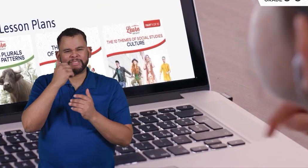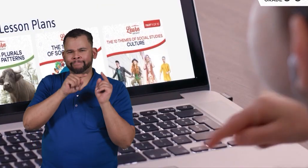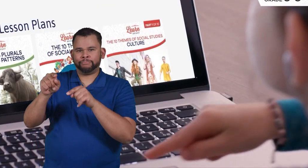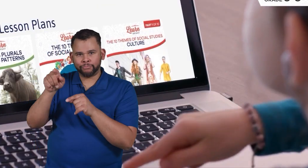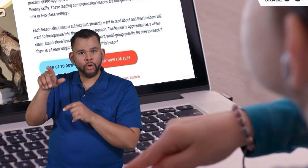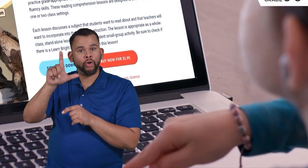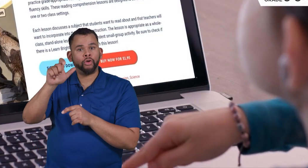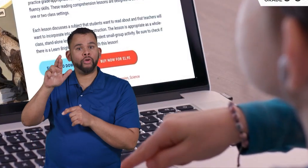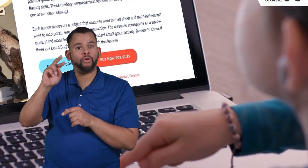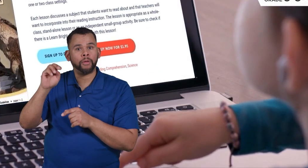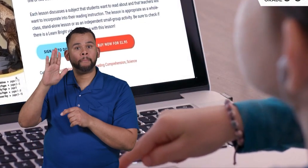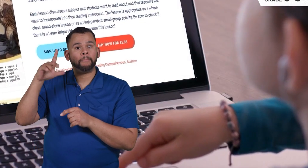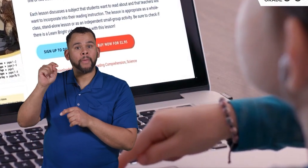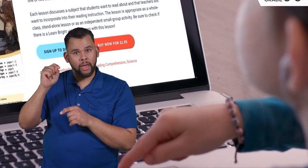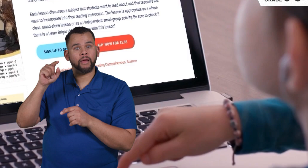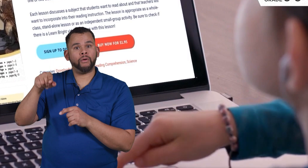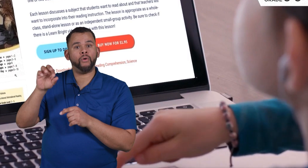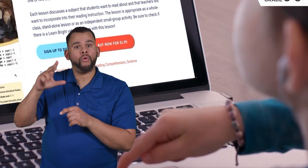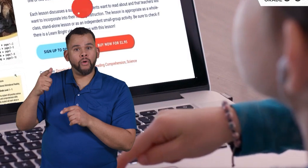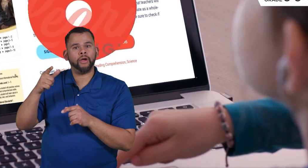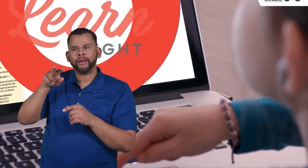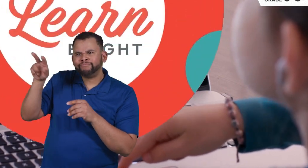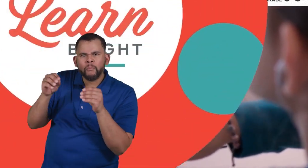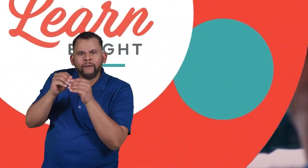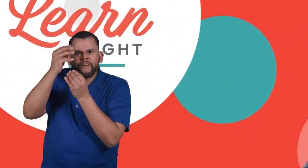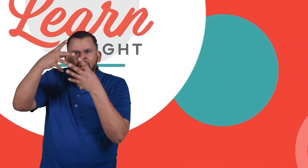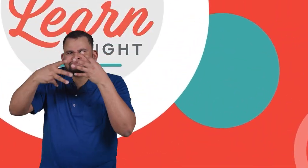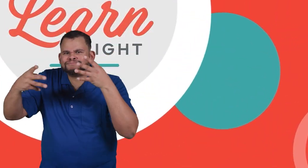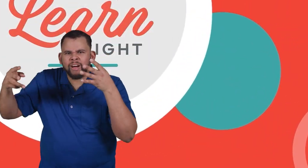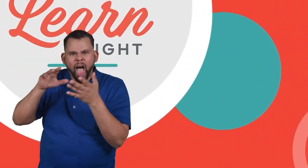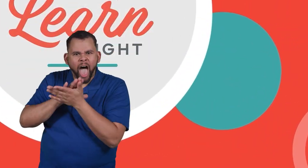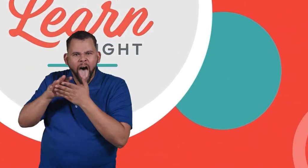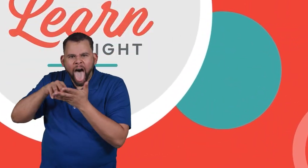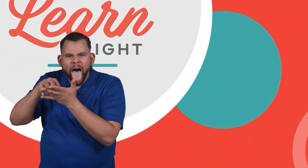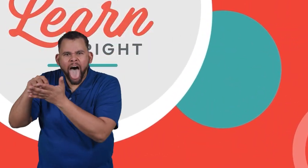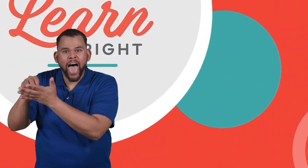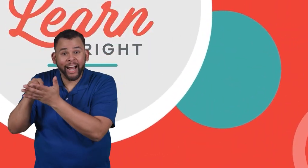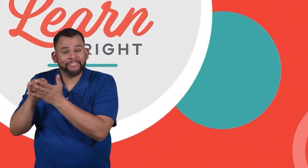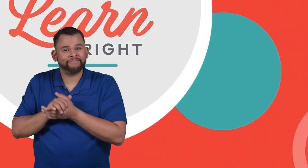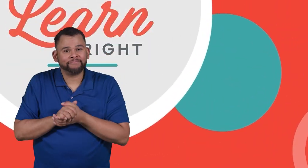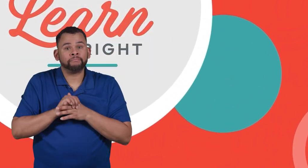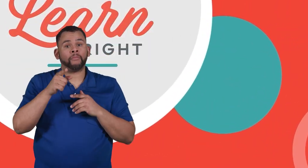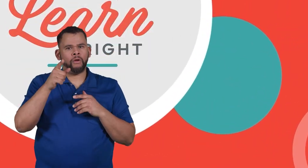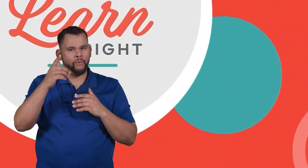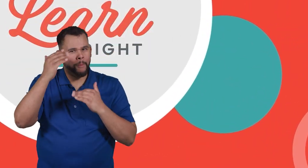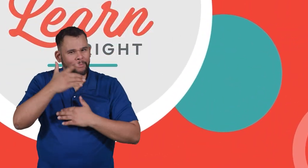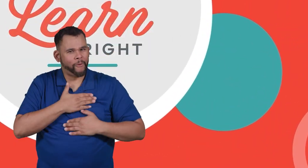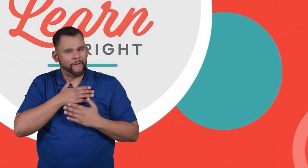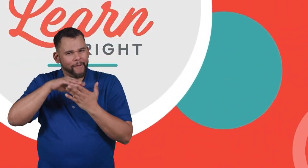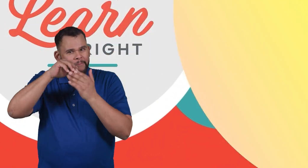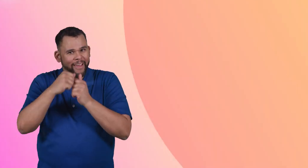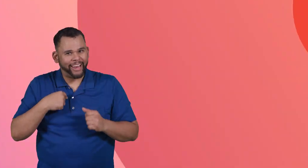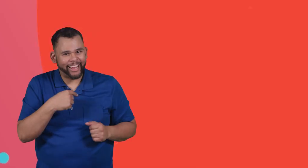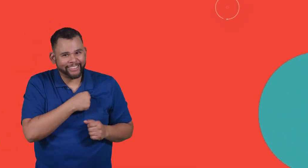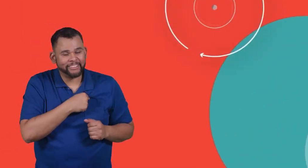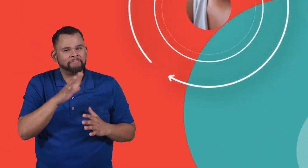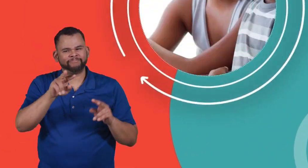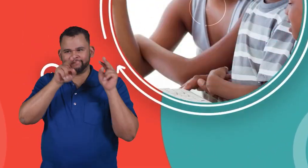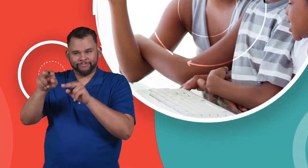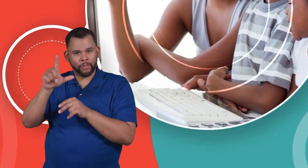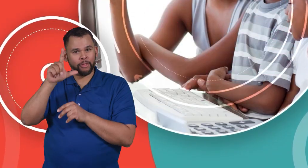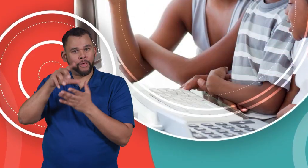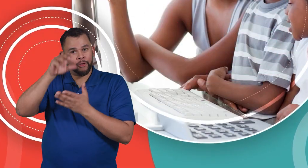.org for even more interesting lesson plans. Hope you had fun learning with us. Visit us at